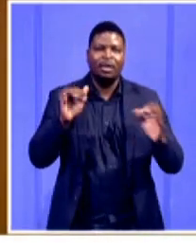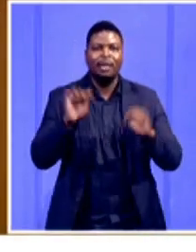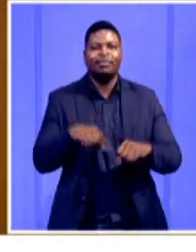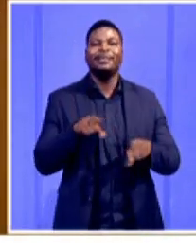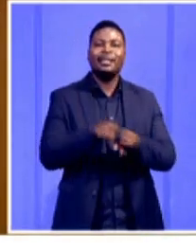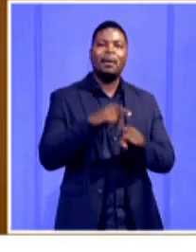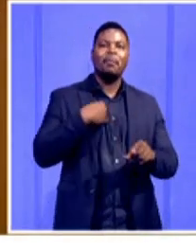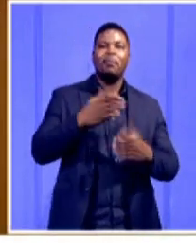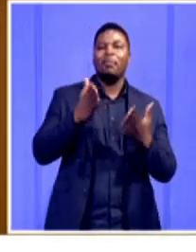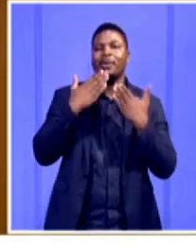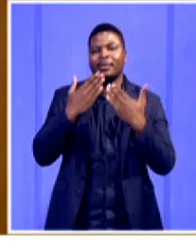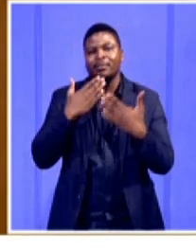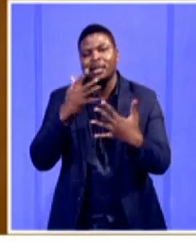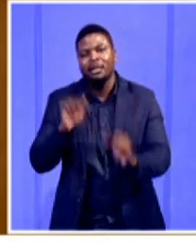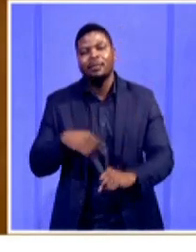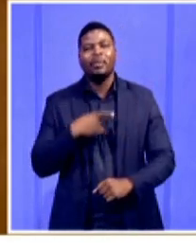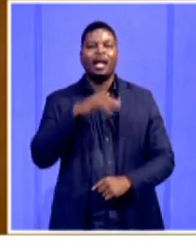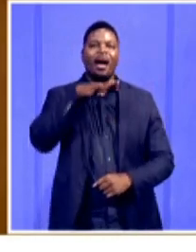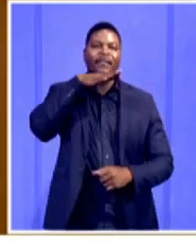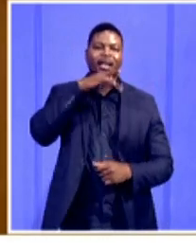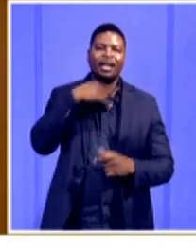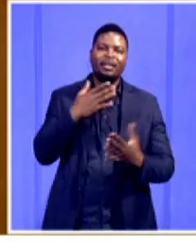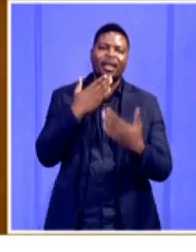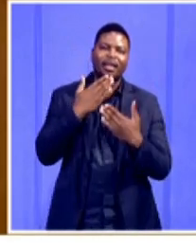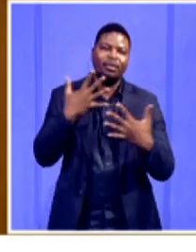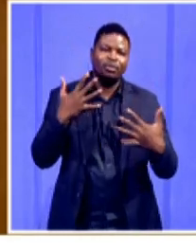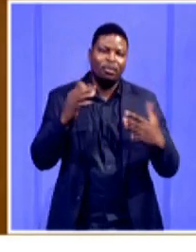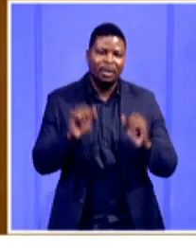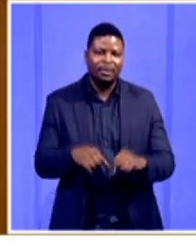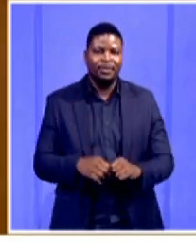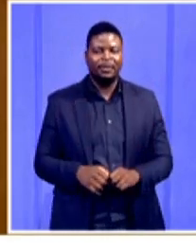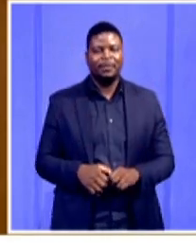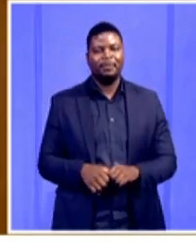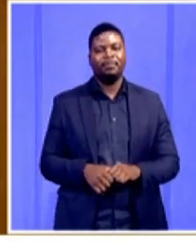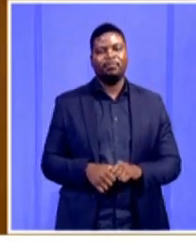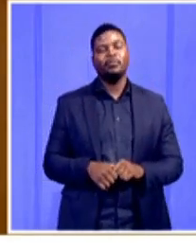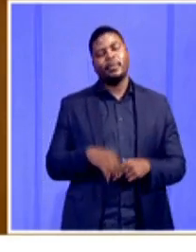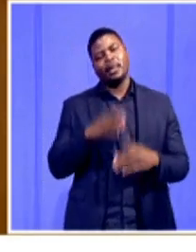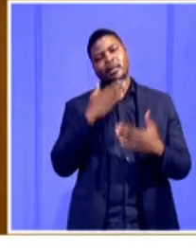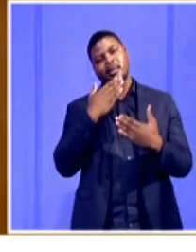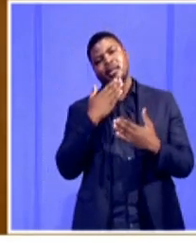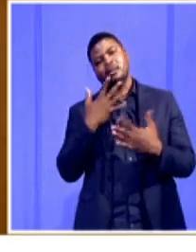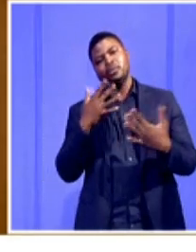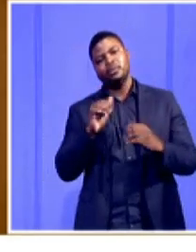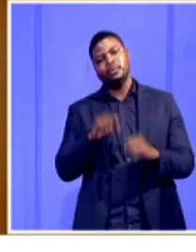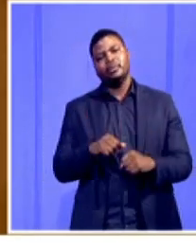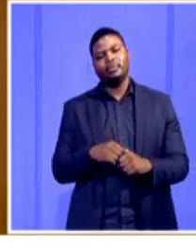yabonga, baya danki man. Thank you very much, enkosi.